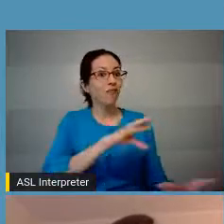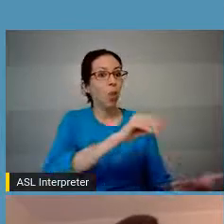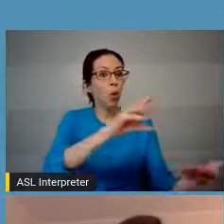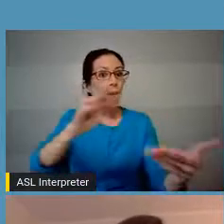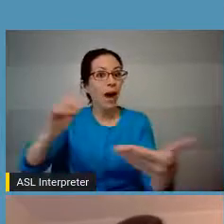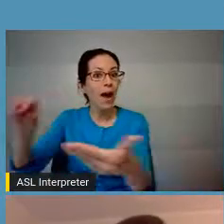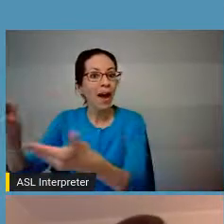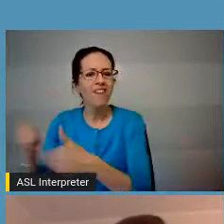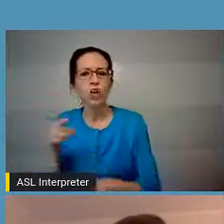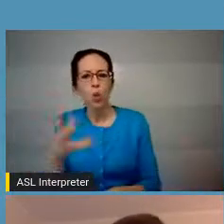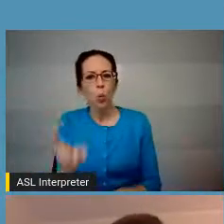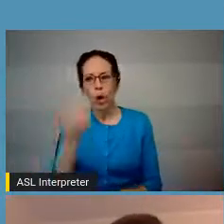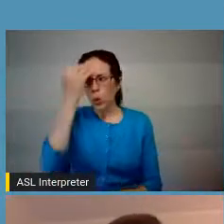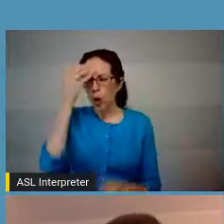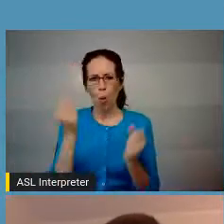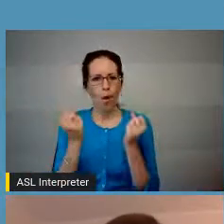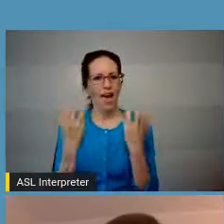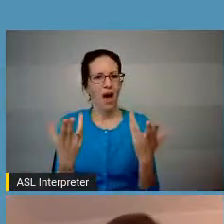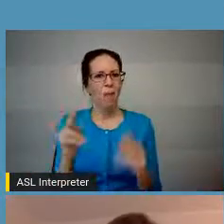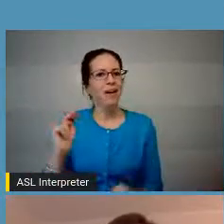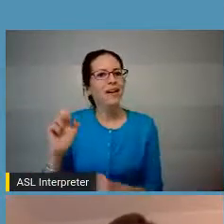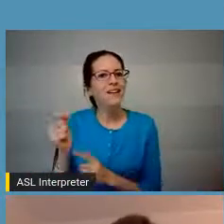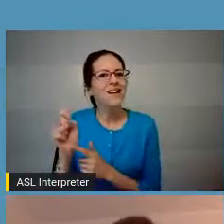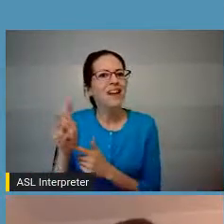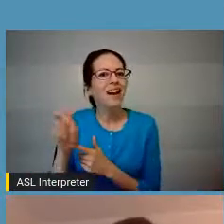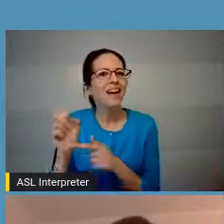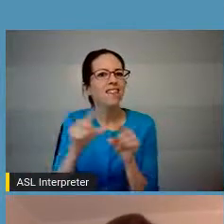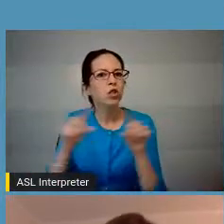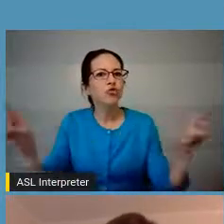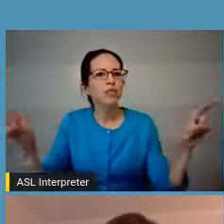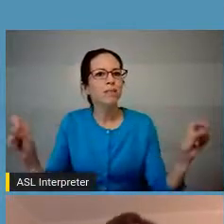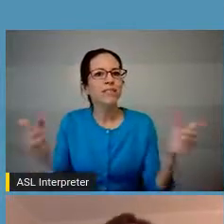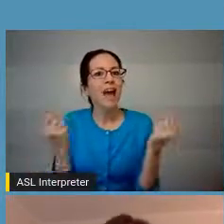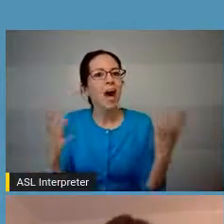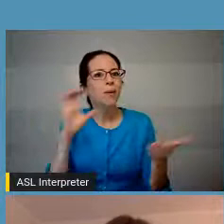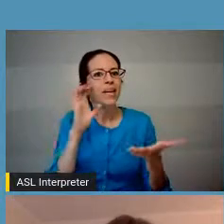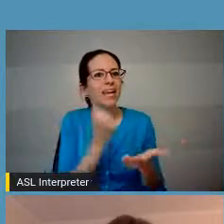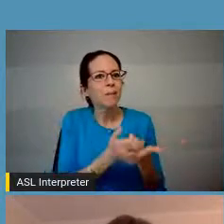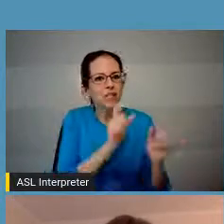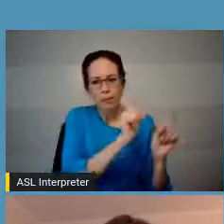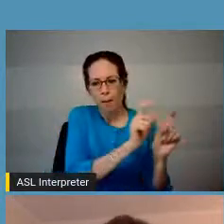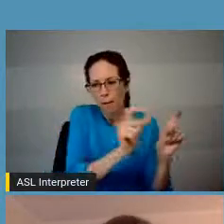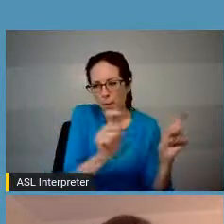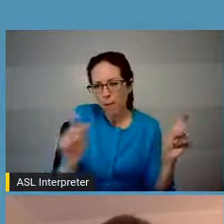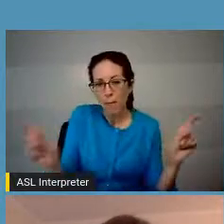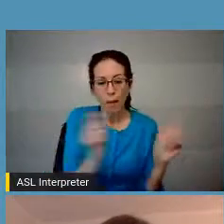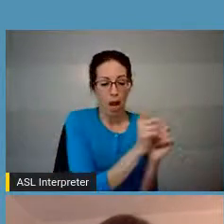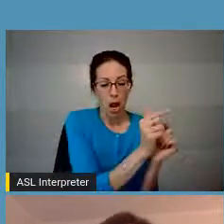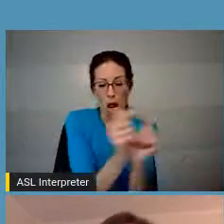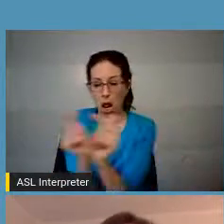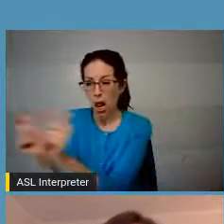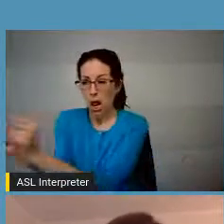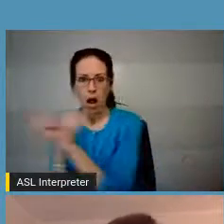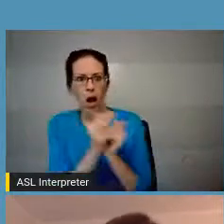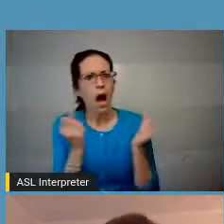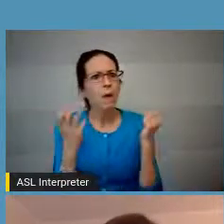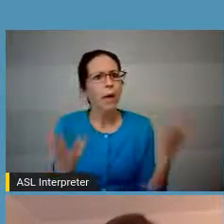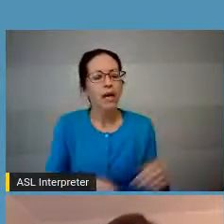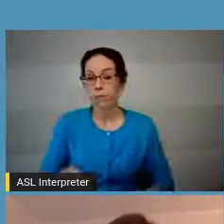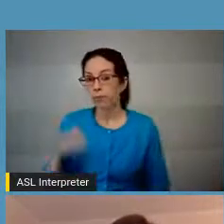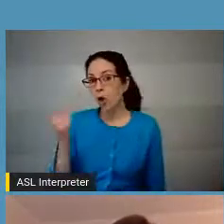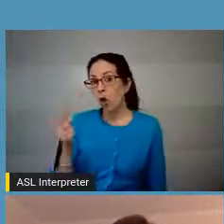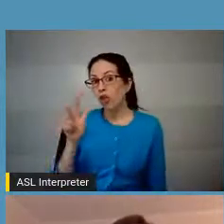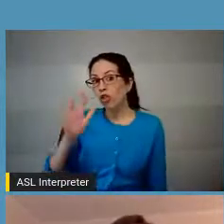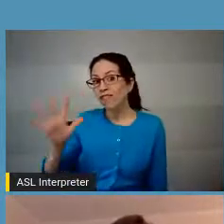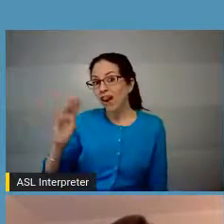many negative strips you have and how many images are on those negative strips. Are they all 35 millimeter, or do you have some that are 120 millimeter